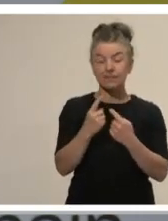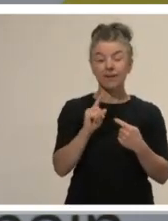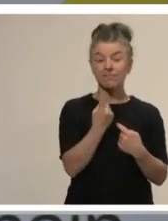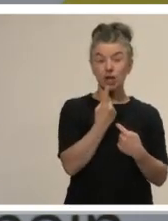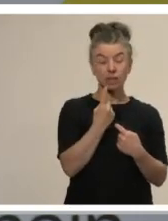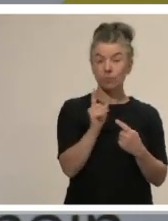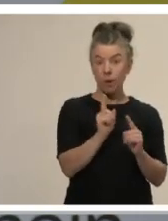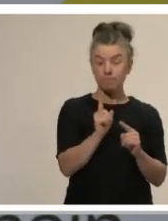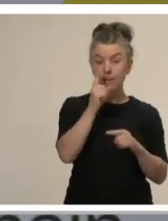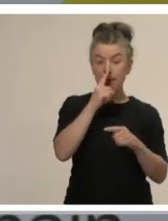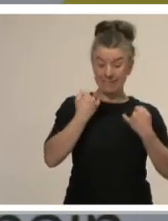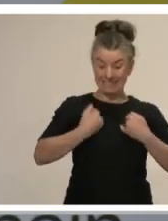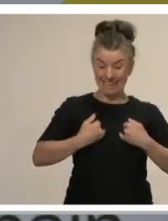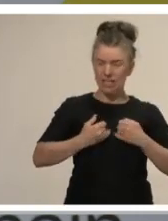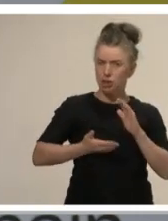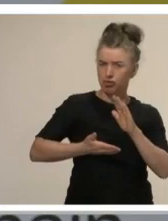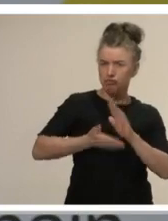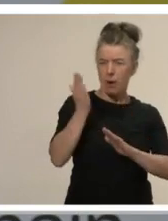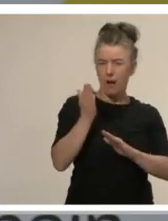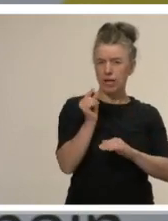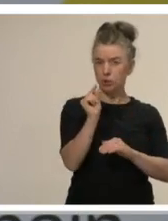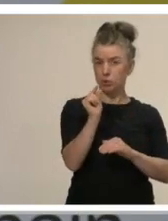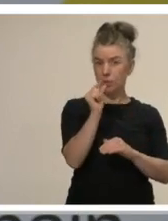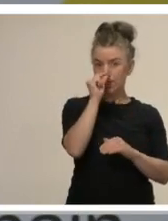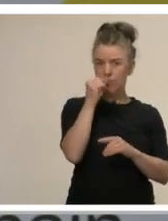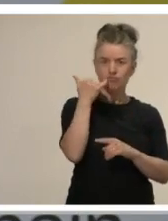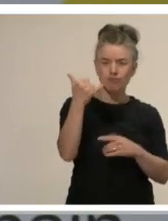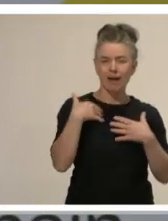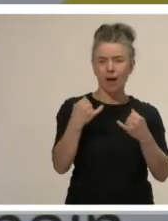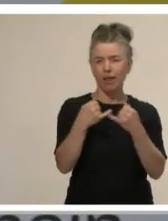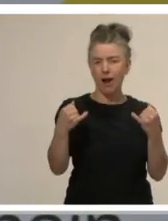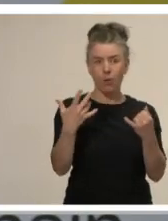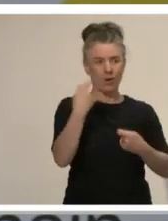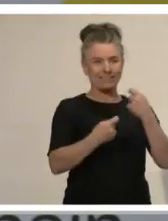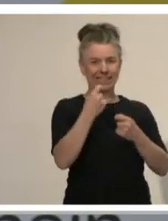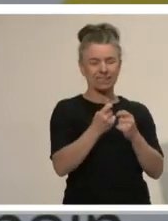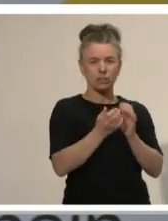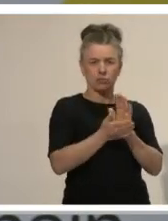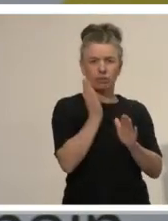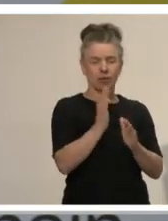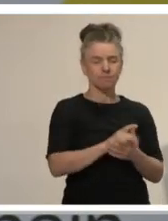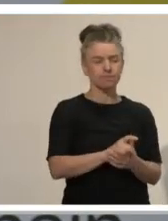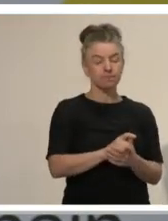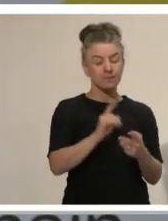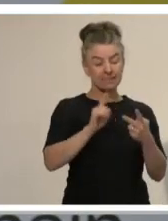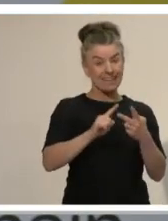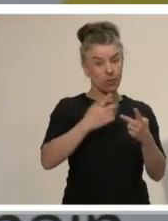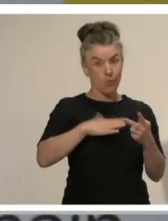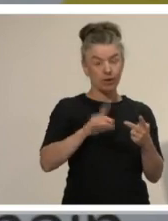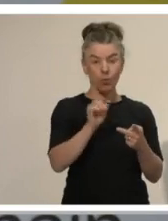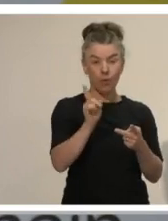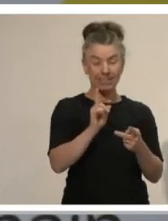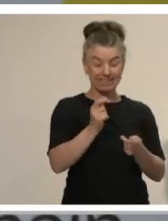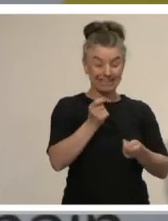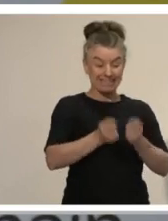get symptoms or seek advice about testing. Secondly, get the test turnaround from swab to result